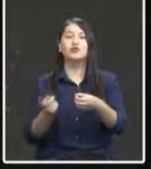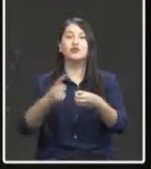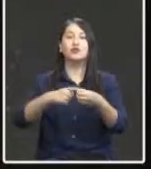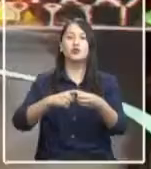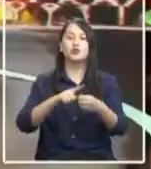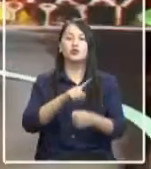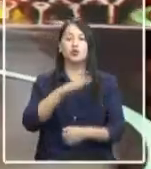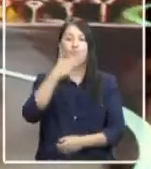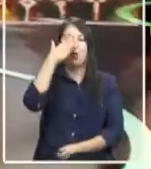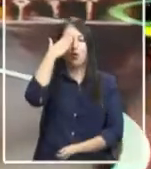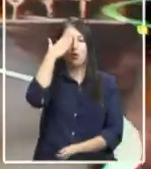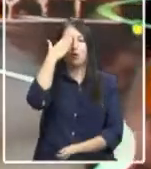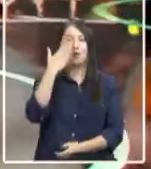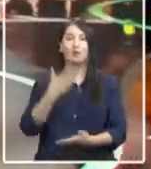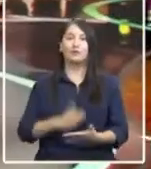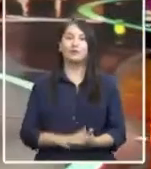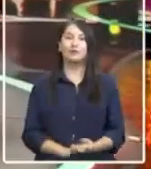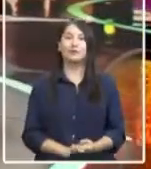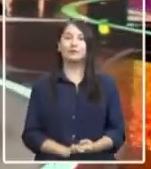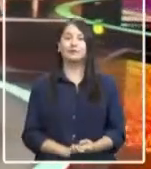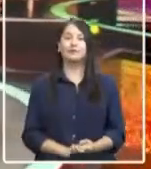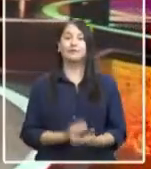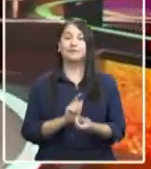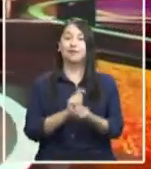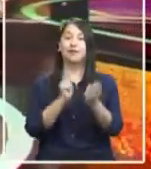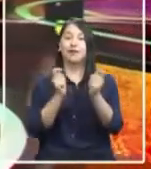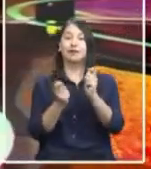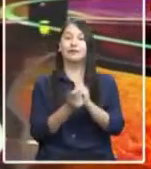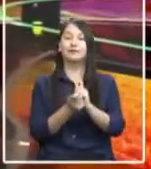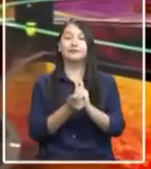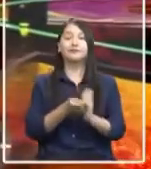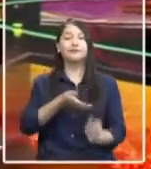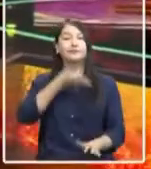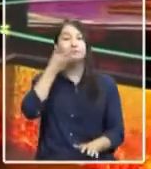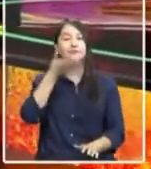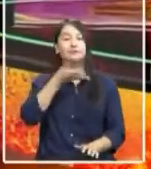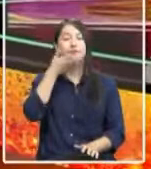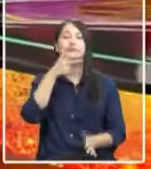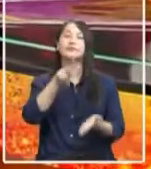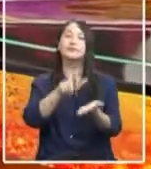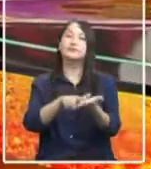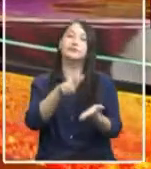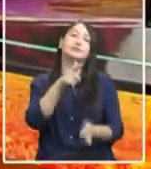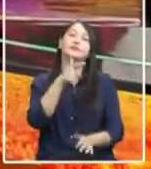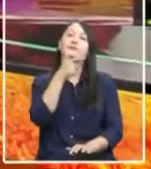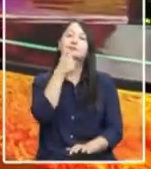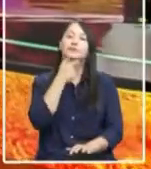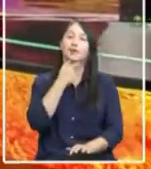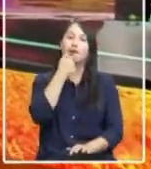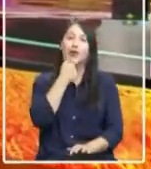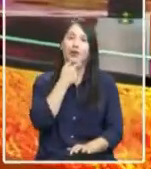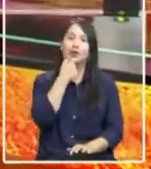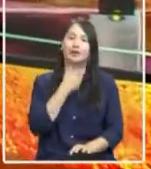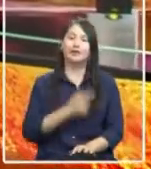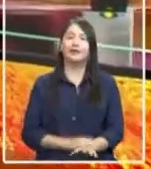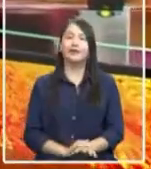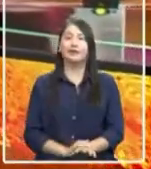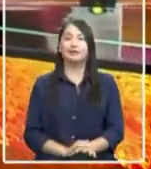there? Thank you so much for your time and your patience to be with us in Congreso Futuro.